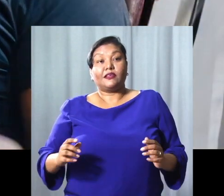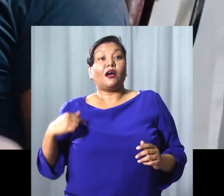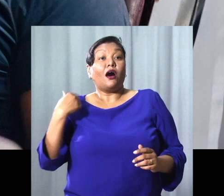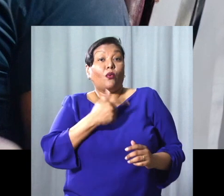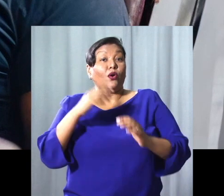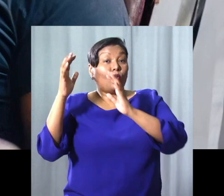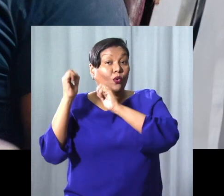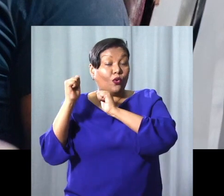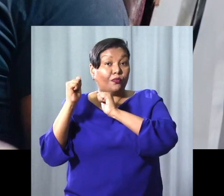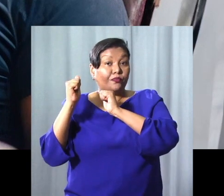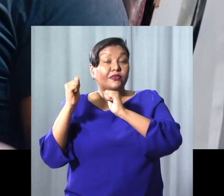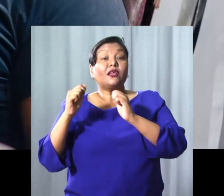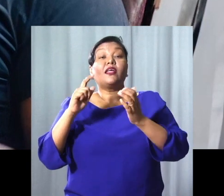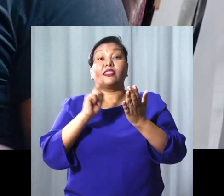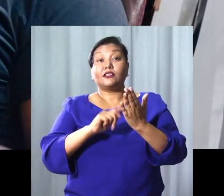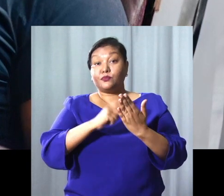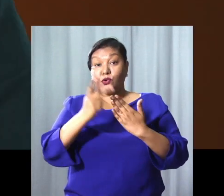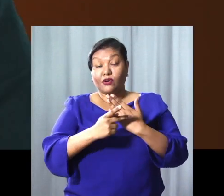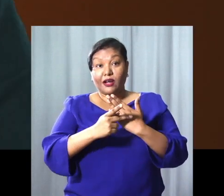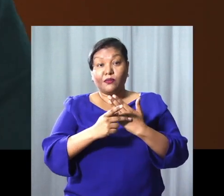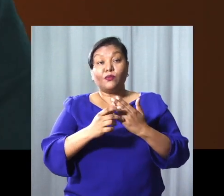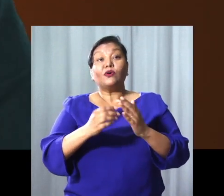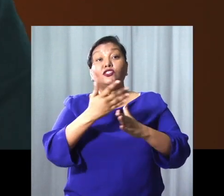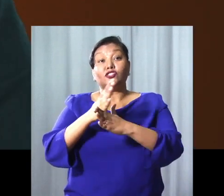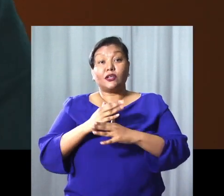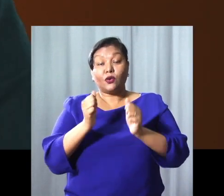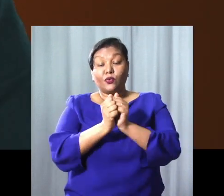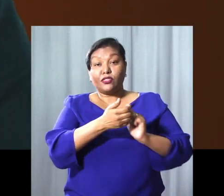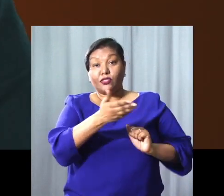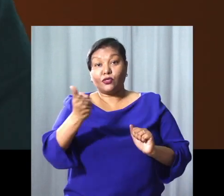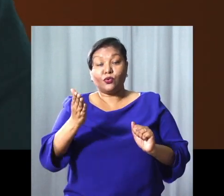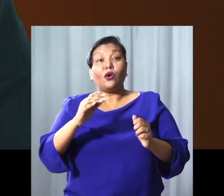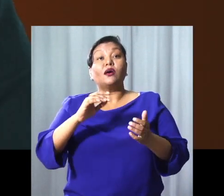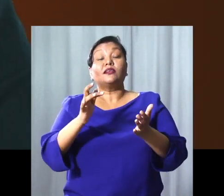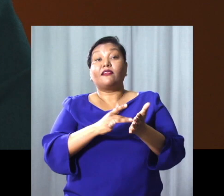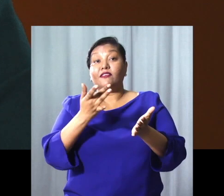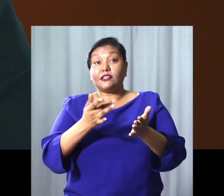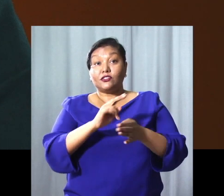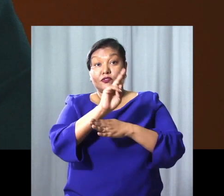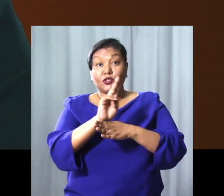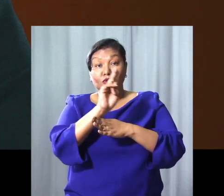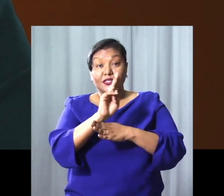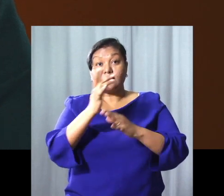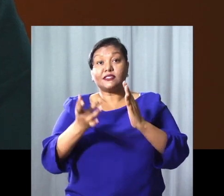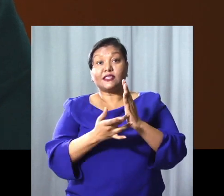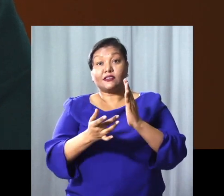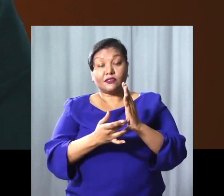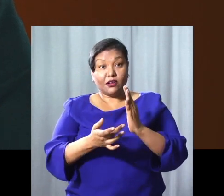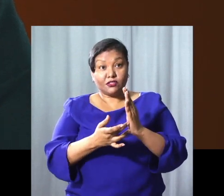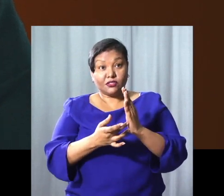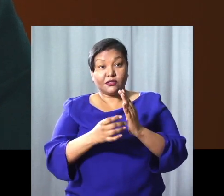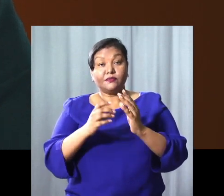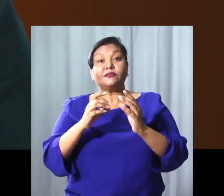broadcasting services for everyone. It is our hope that this program would not only draw attention to the